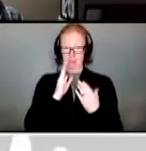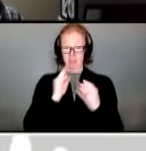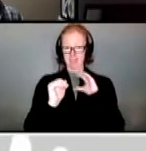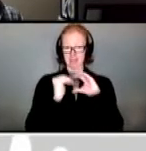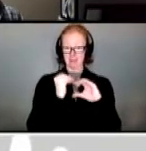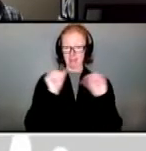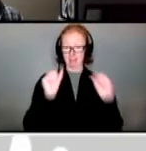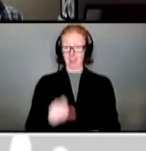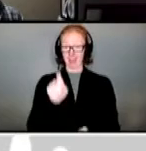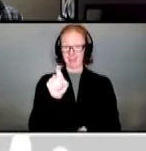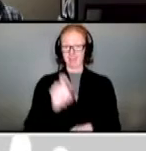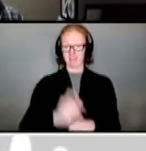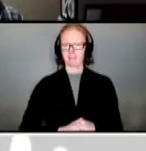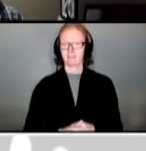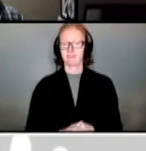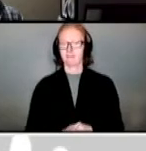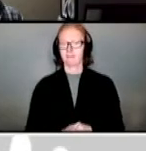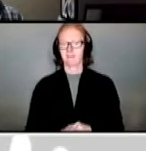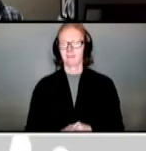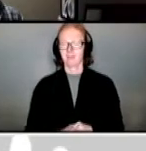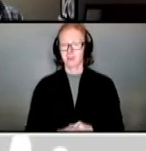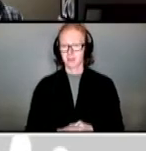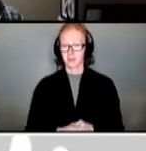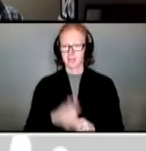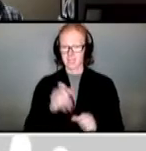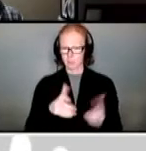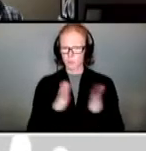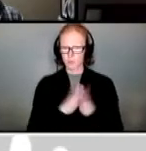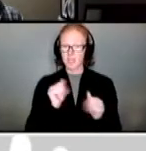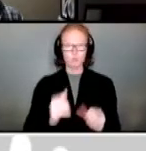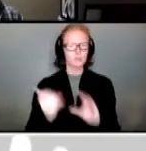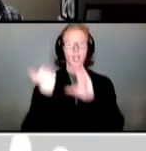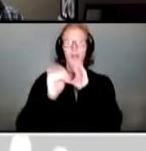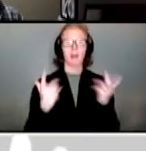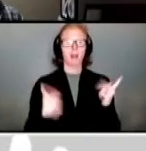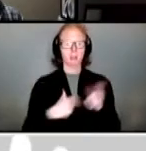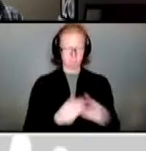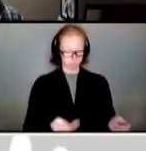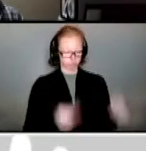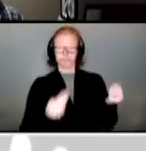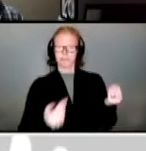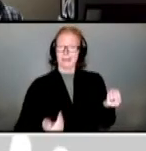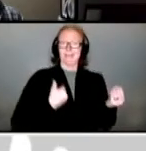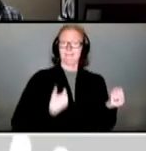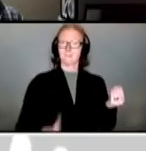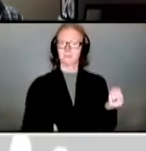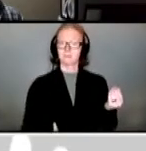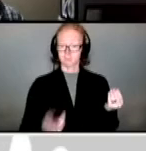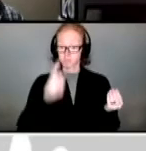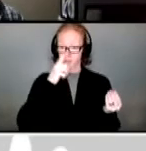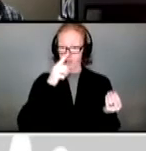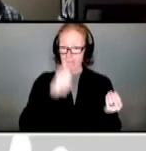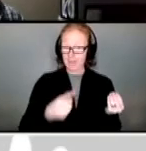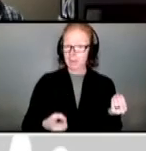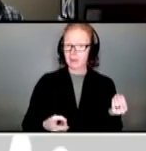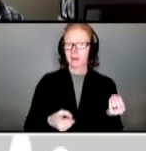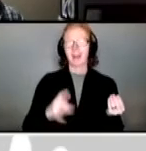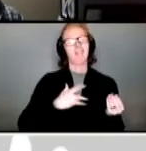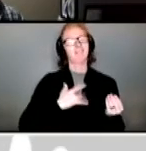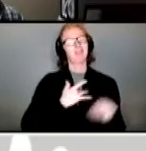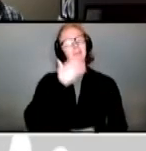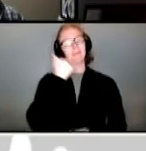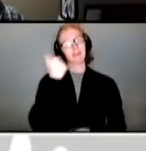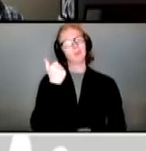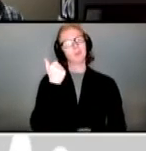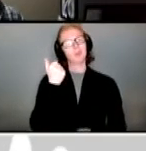email? Do we have to request it? Can you just send it to us so that we just know and we can just share it? I just think that's just better,